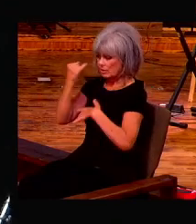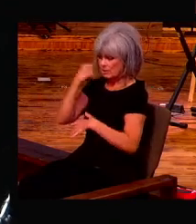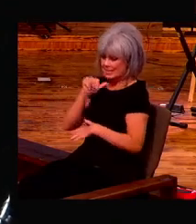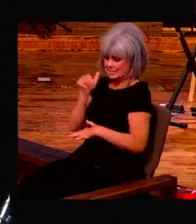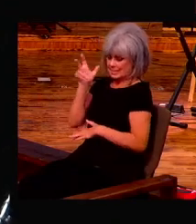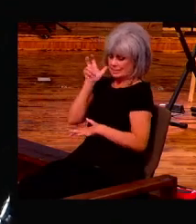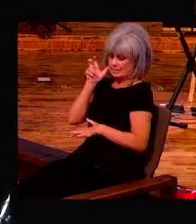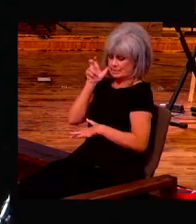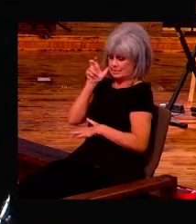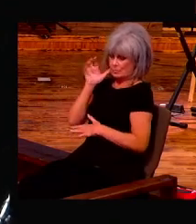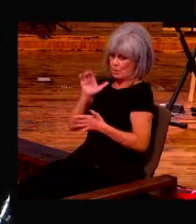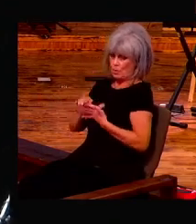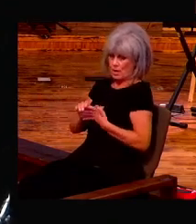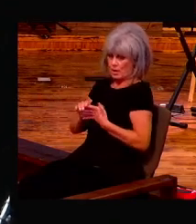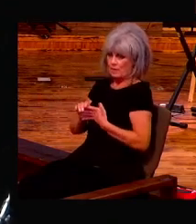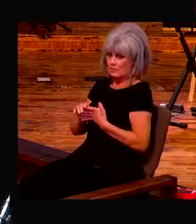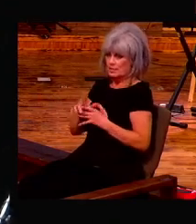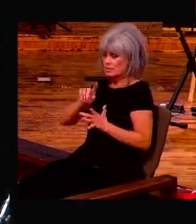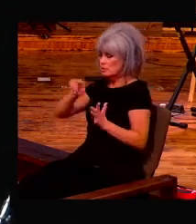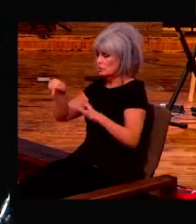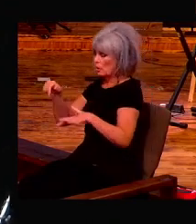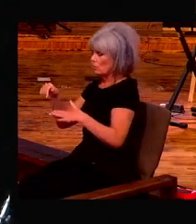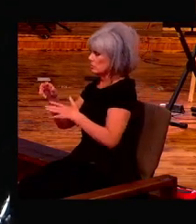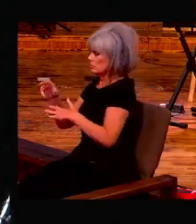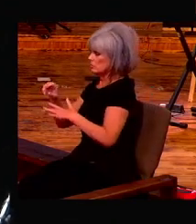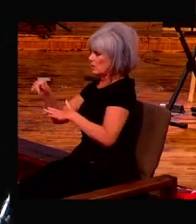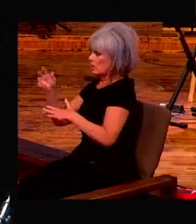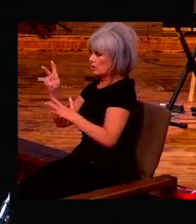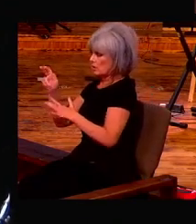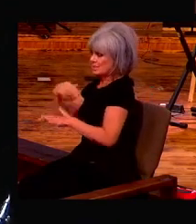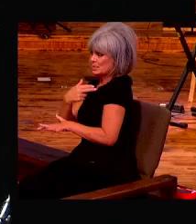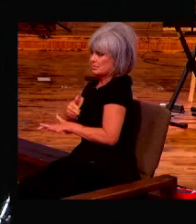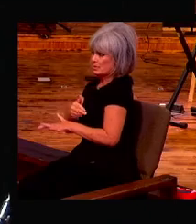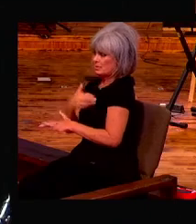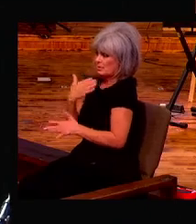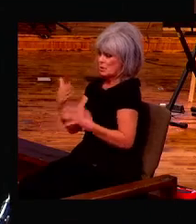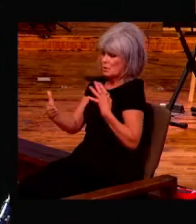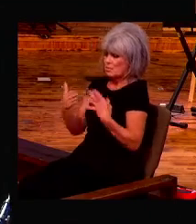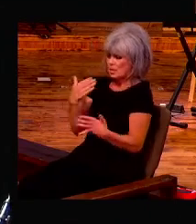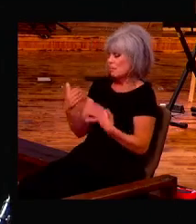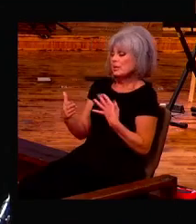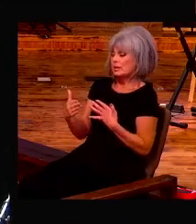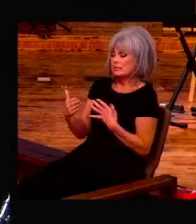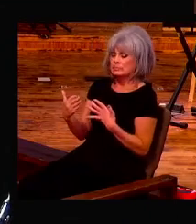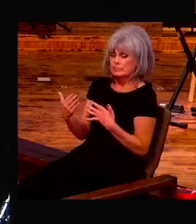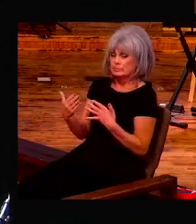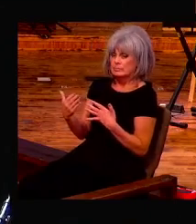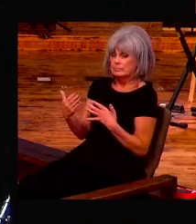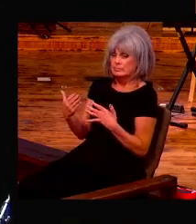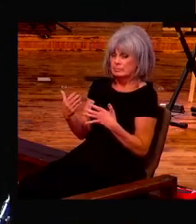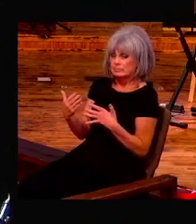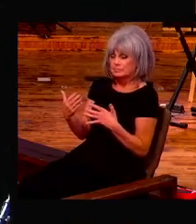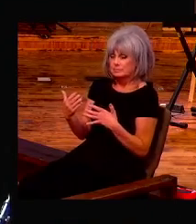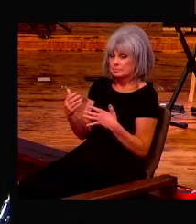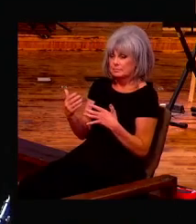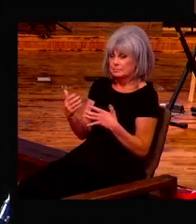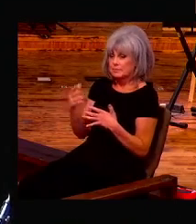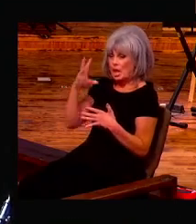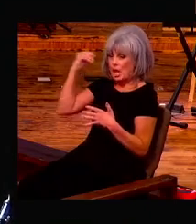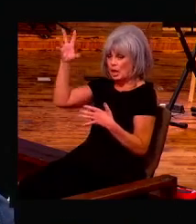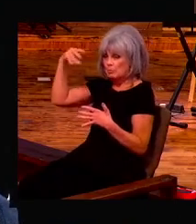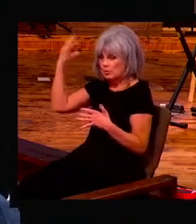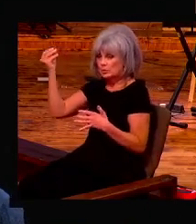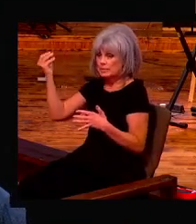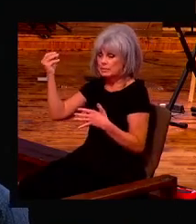hospital. We'd have been having that baby on the side of the road somewhere. Who knows how long it would have taken for an ambulance to arrive? Now, how long did the baby go